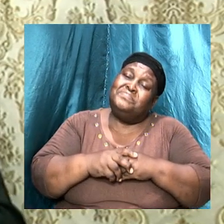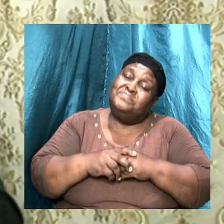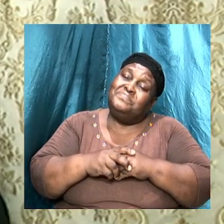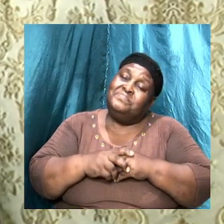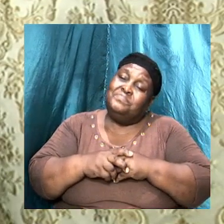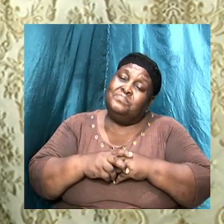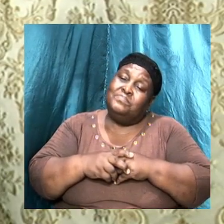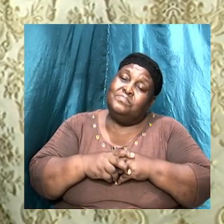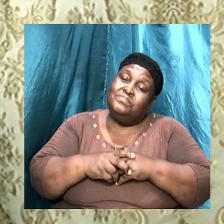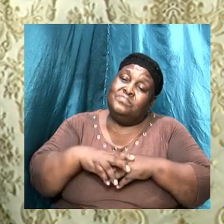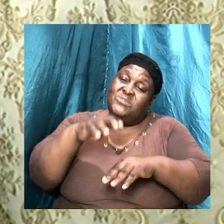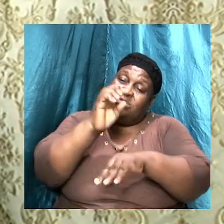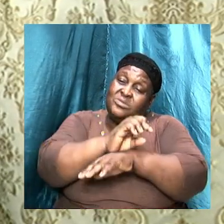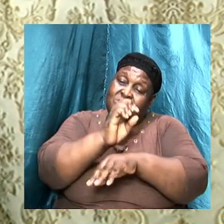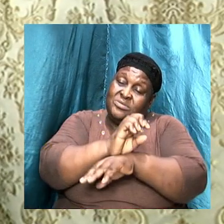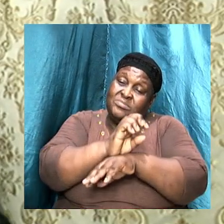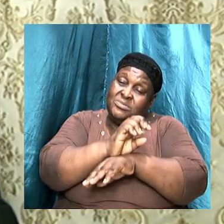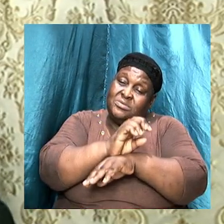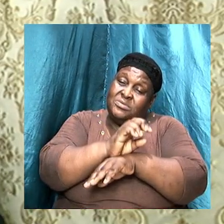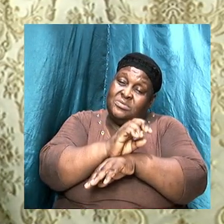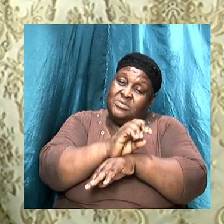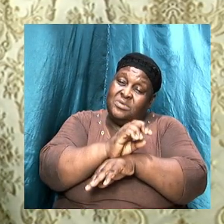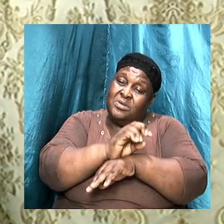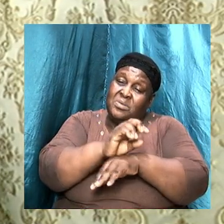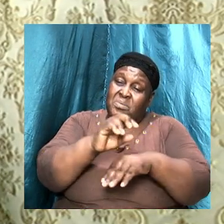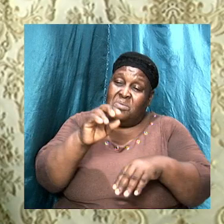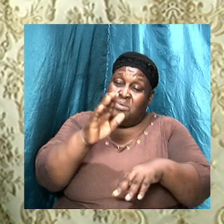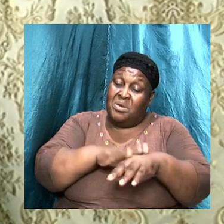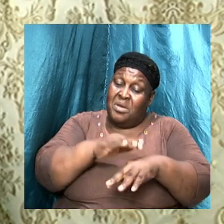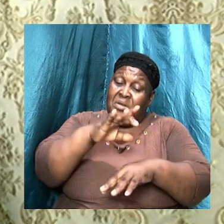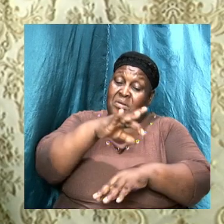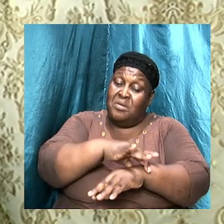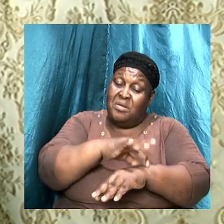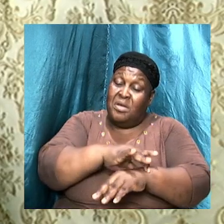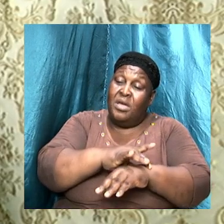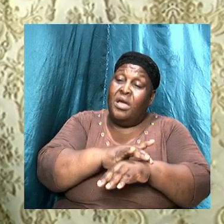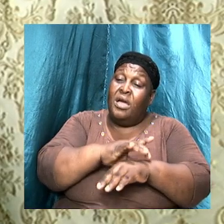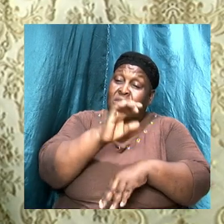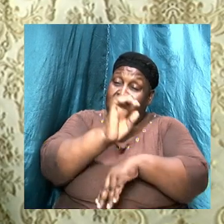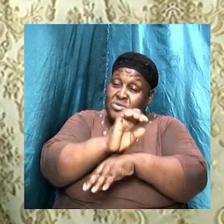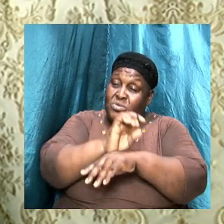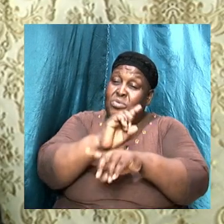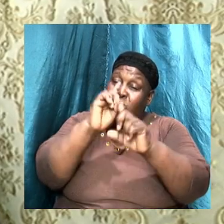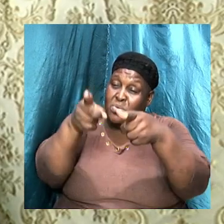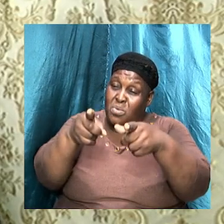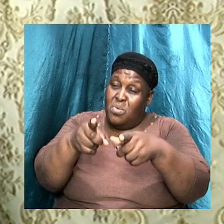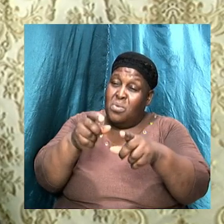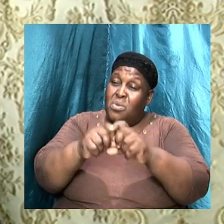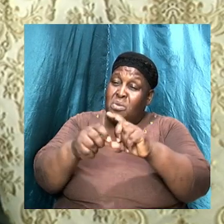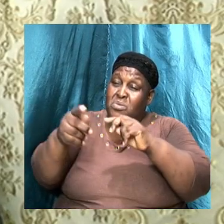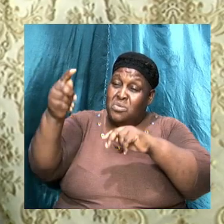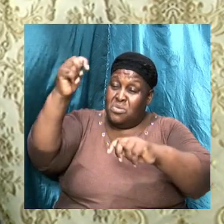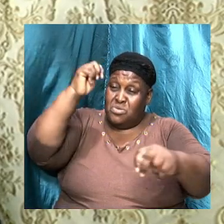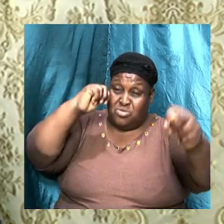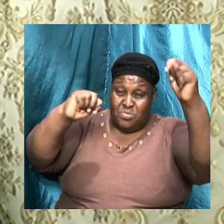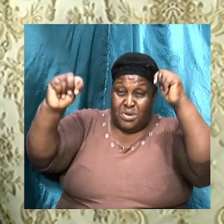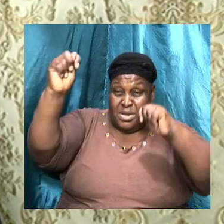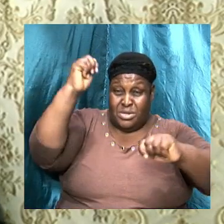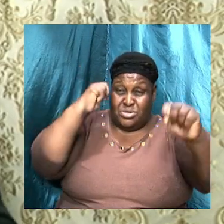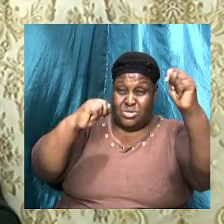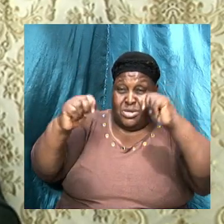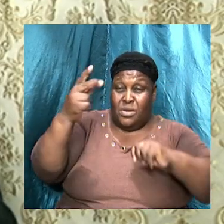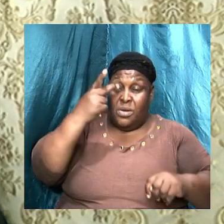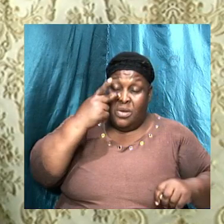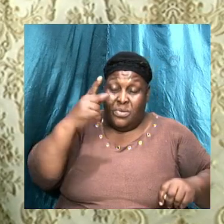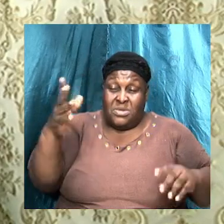the church will be here and the church will go through the tribulation we see what is happening now and we